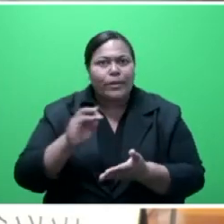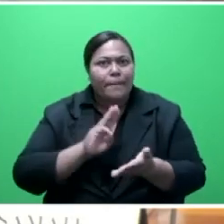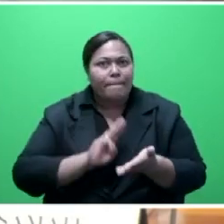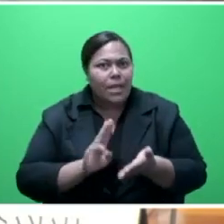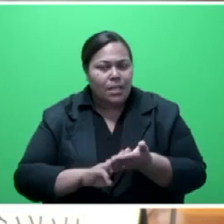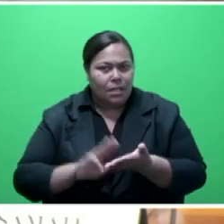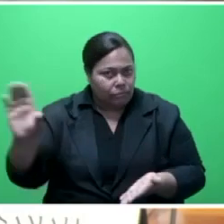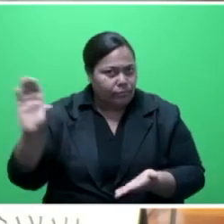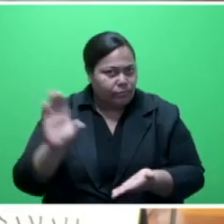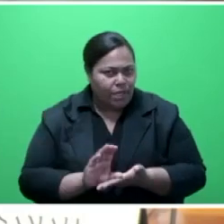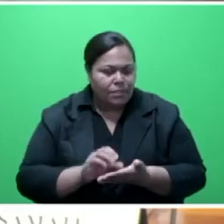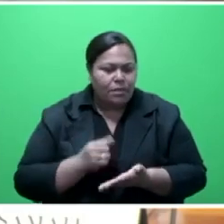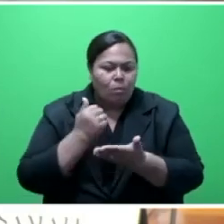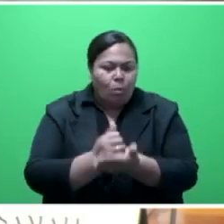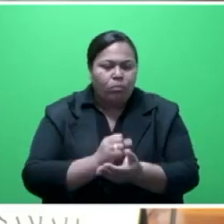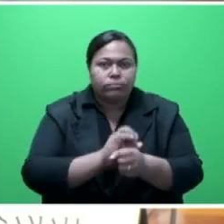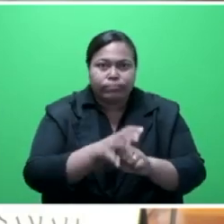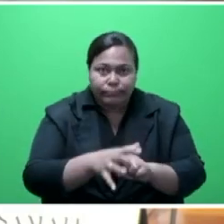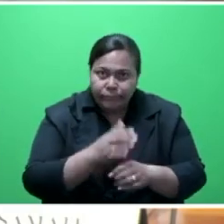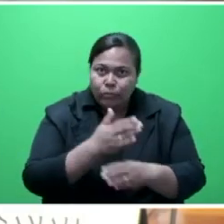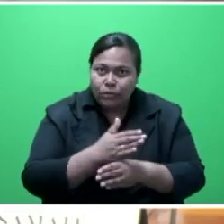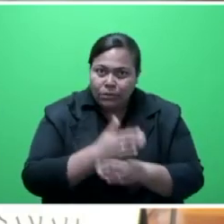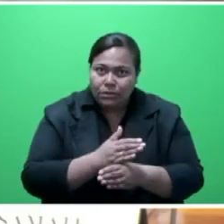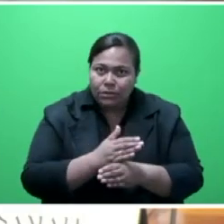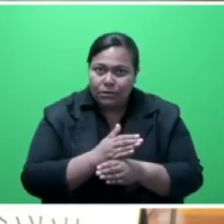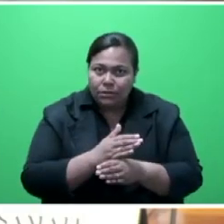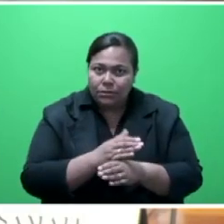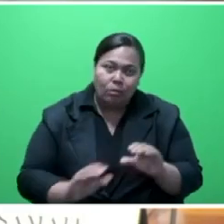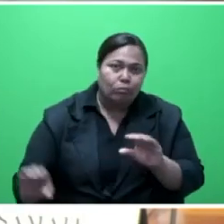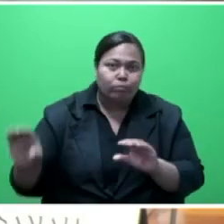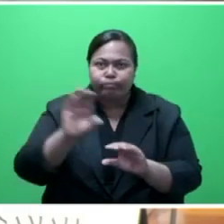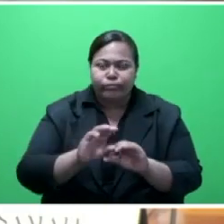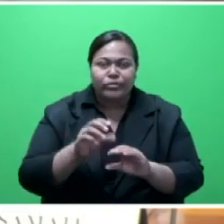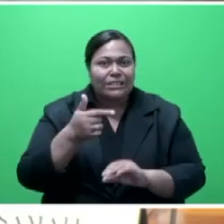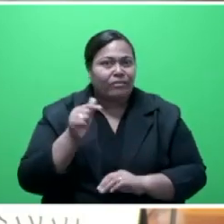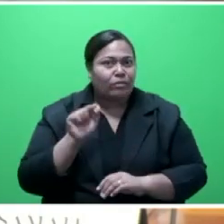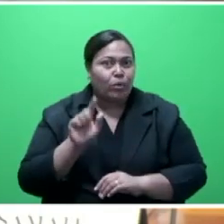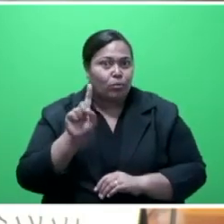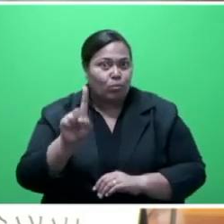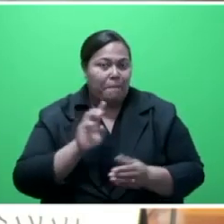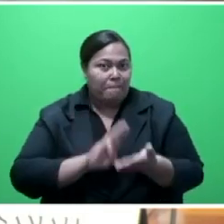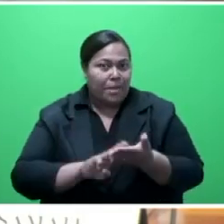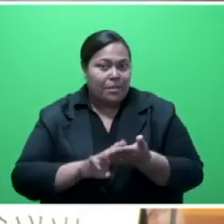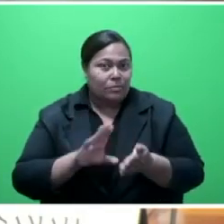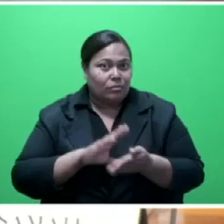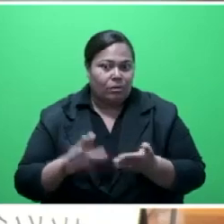campaign of COVID containment and will top up over $7.1 million directly